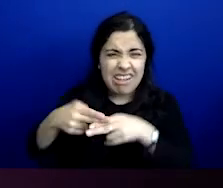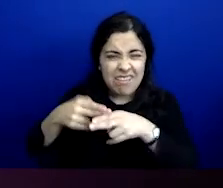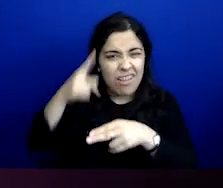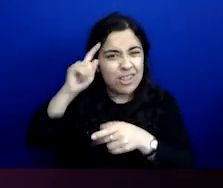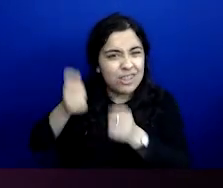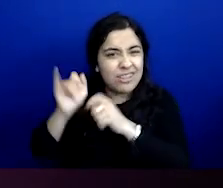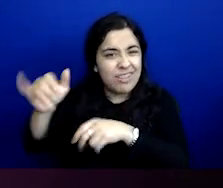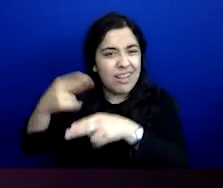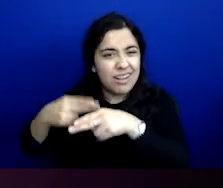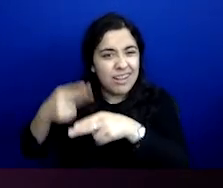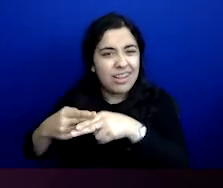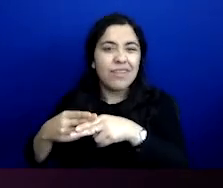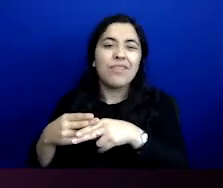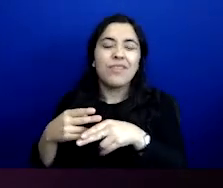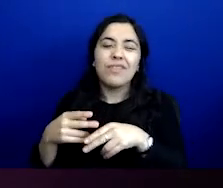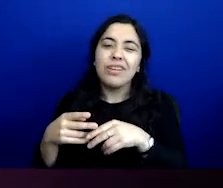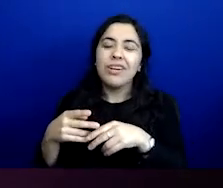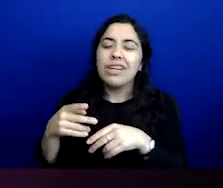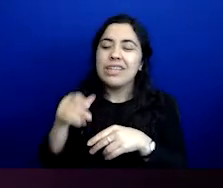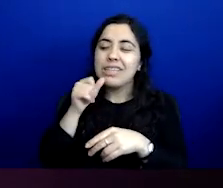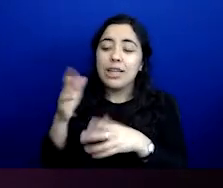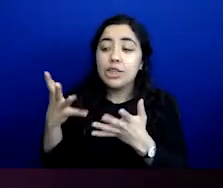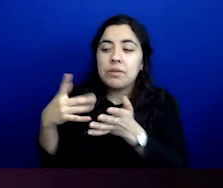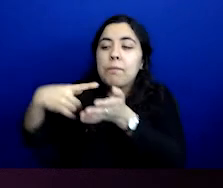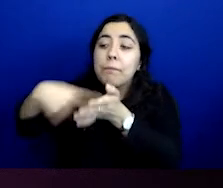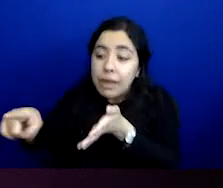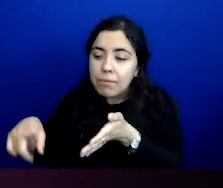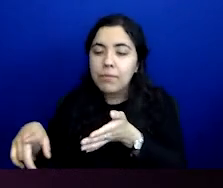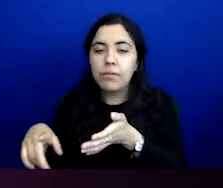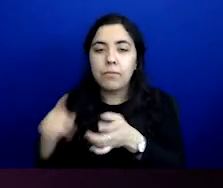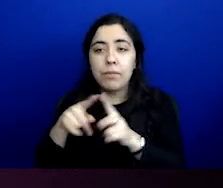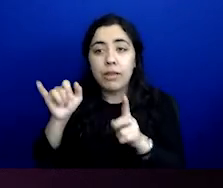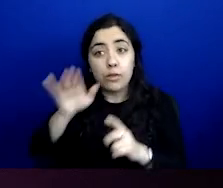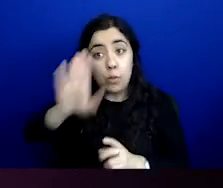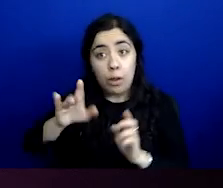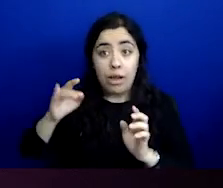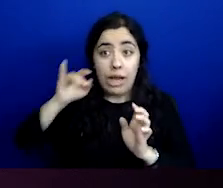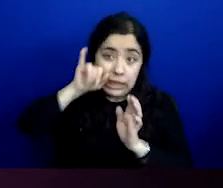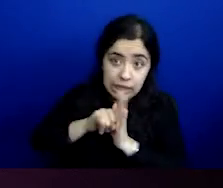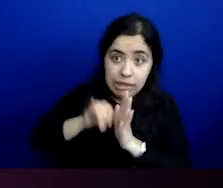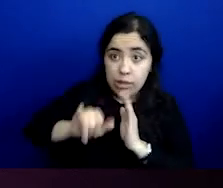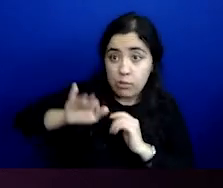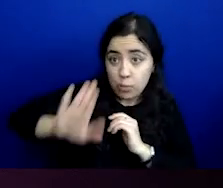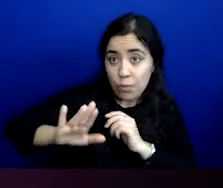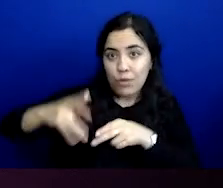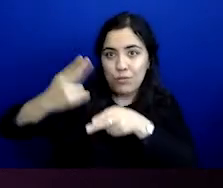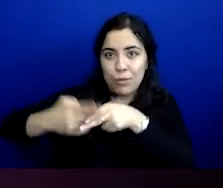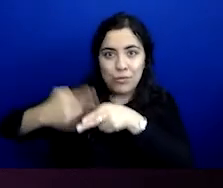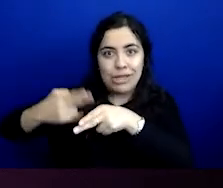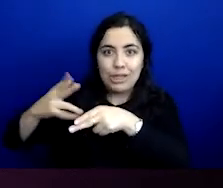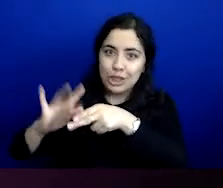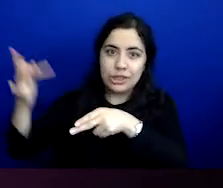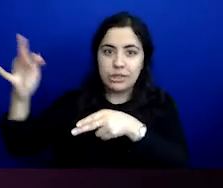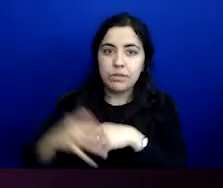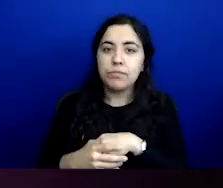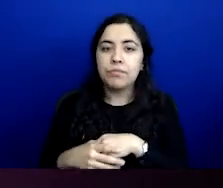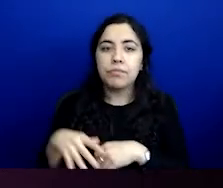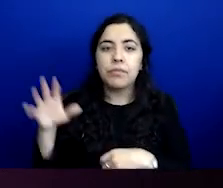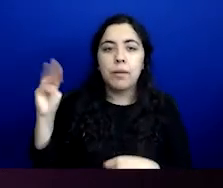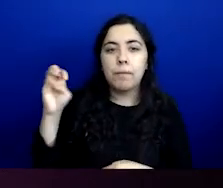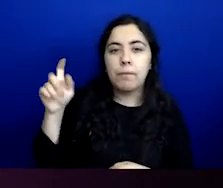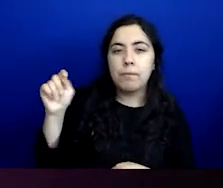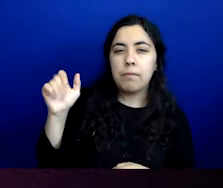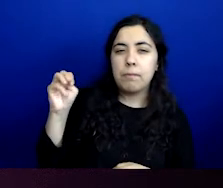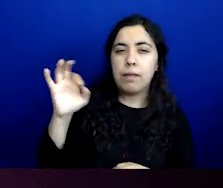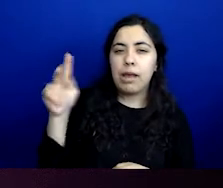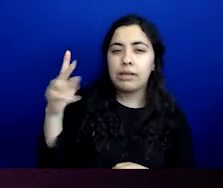that because it serves as more than just payments. It also serves as your identity and your reputation. MetaMask and Rainbow are typically